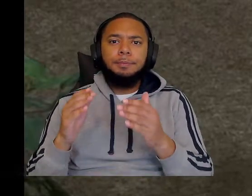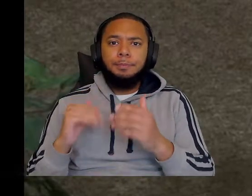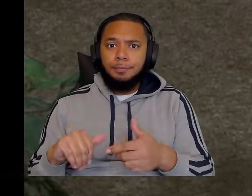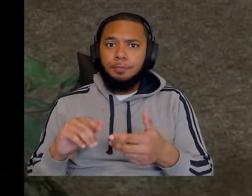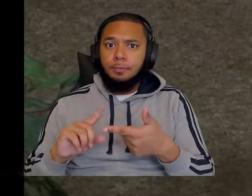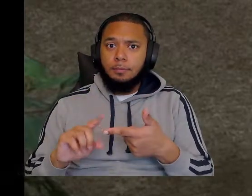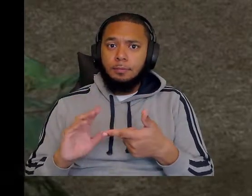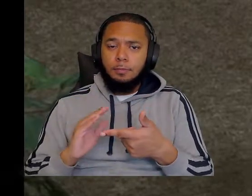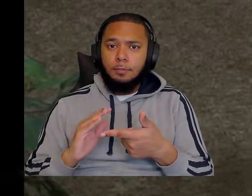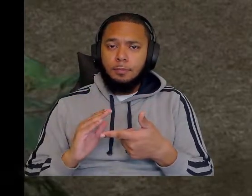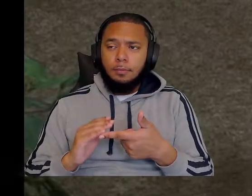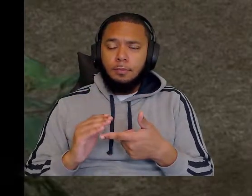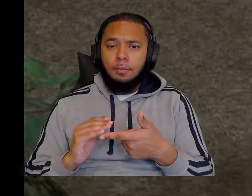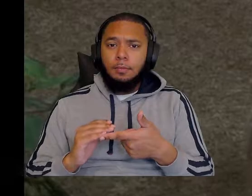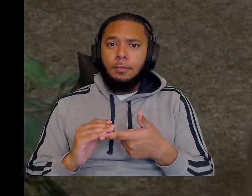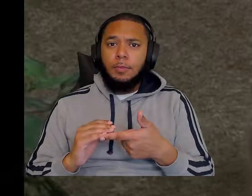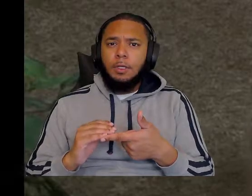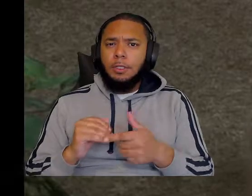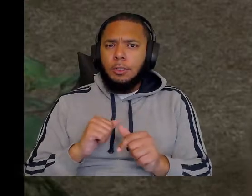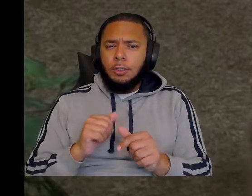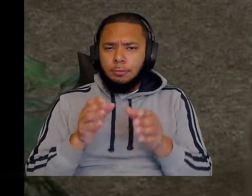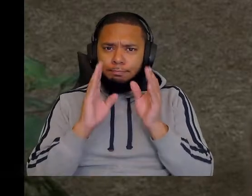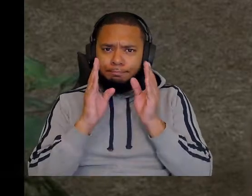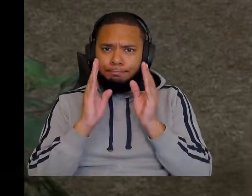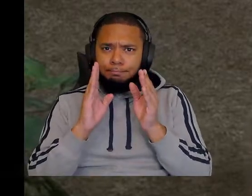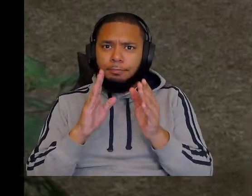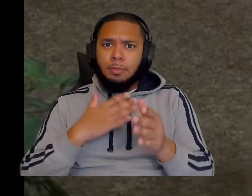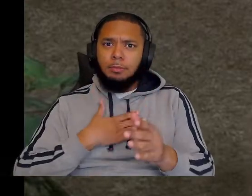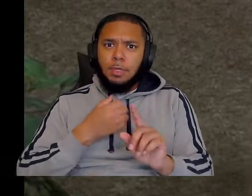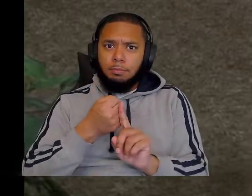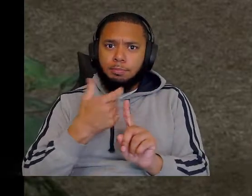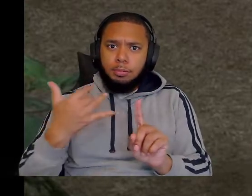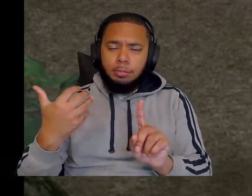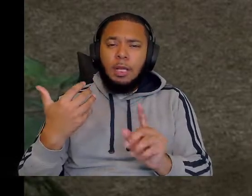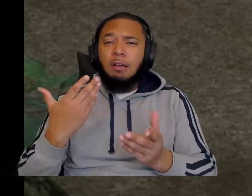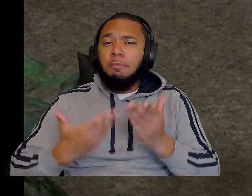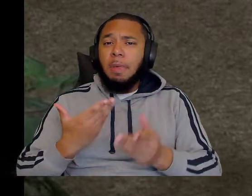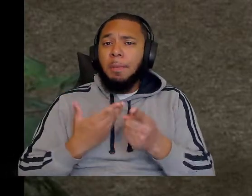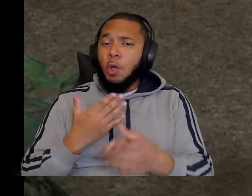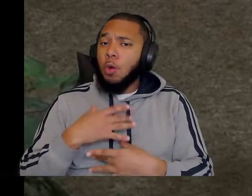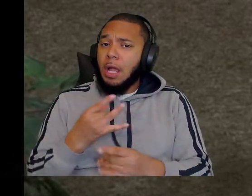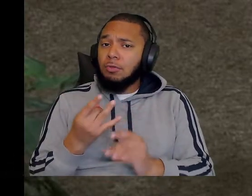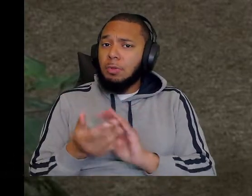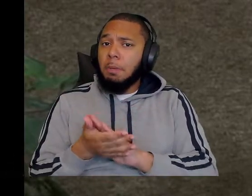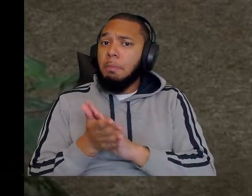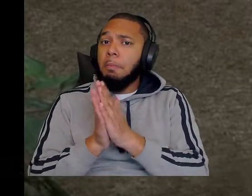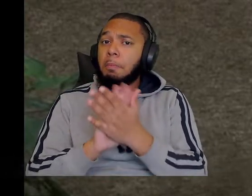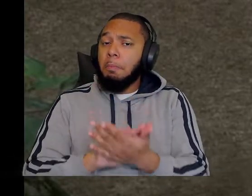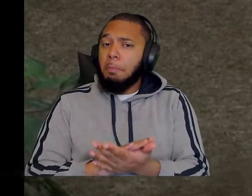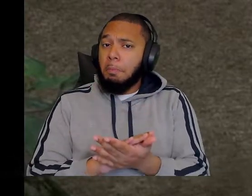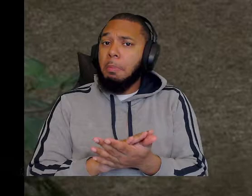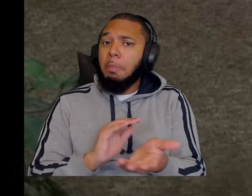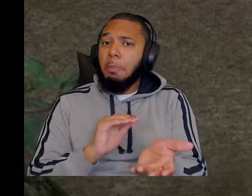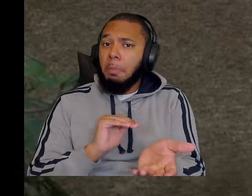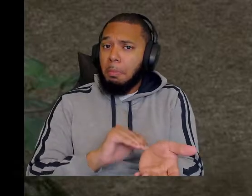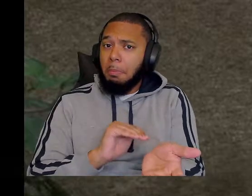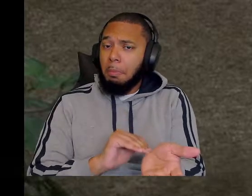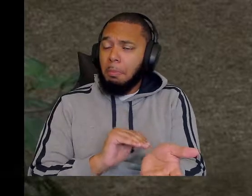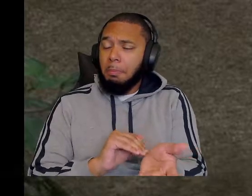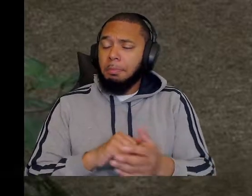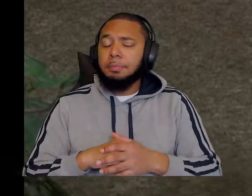listen to some of these descriptions, maybe it might interest you into doing something in the healthcare field.